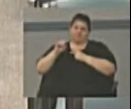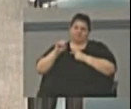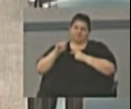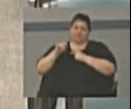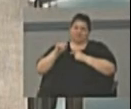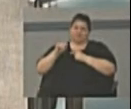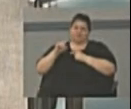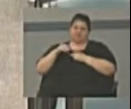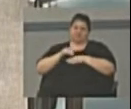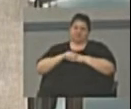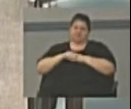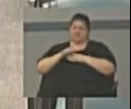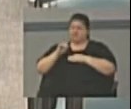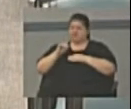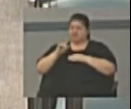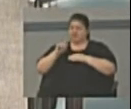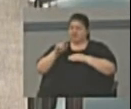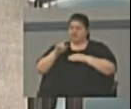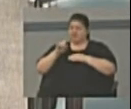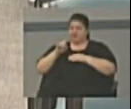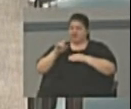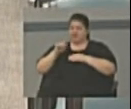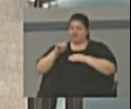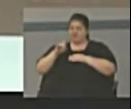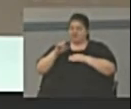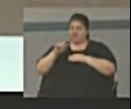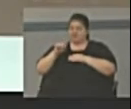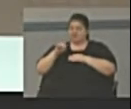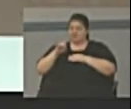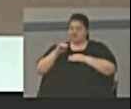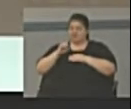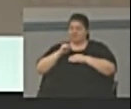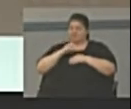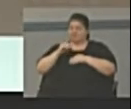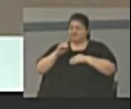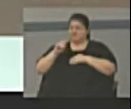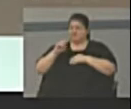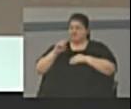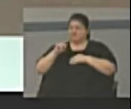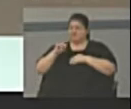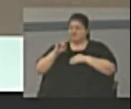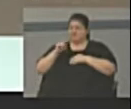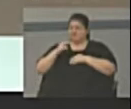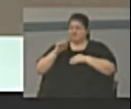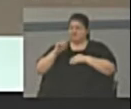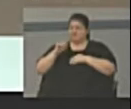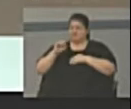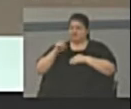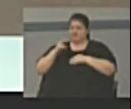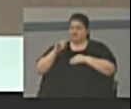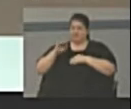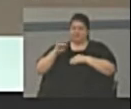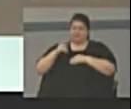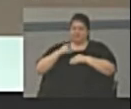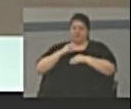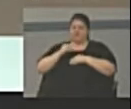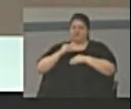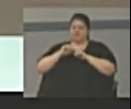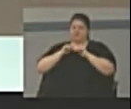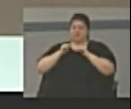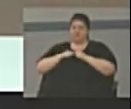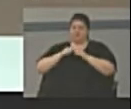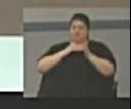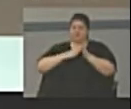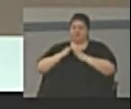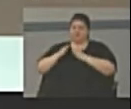and Namisha Sharmi, and our traffic consultant Wes Guckert is here, and our architect planner representative Lee